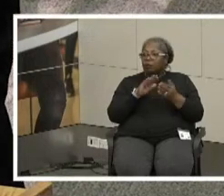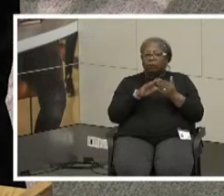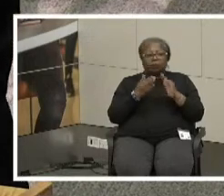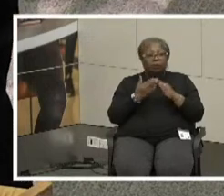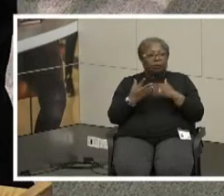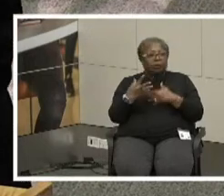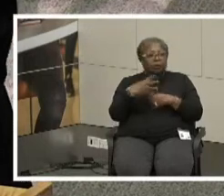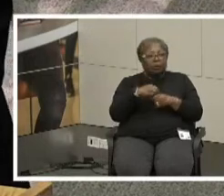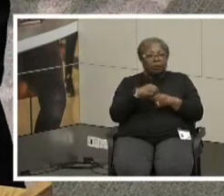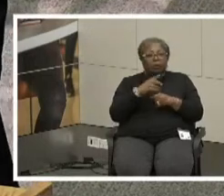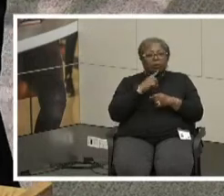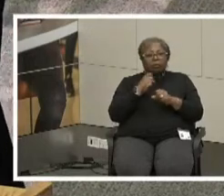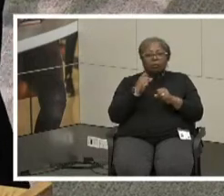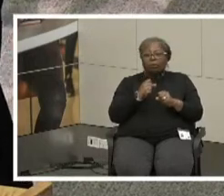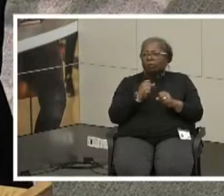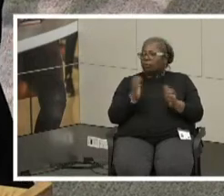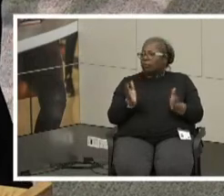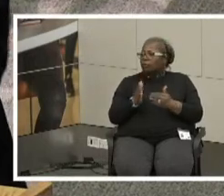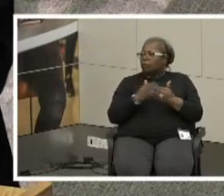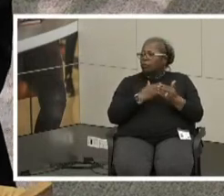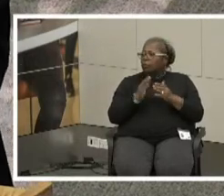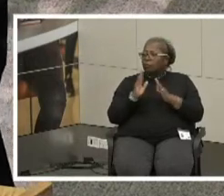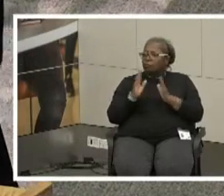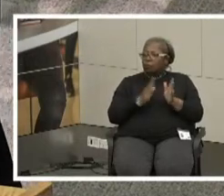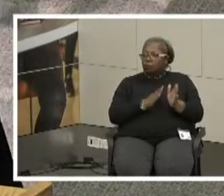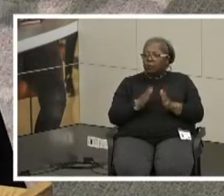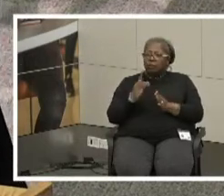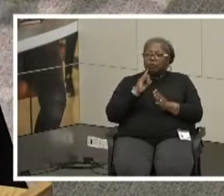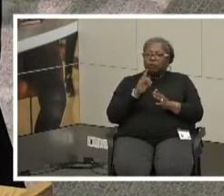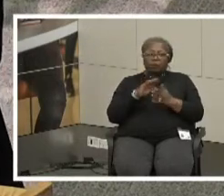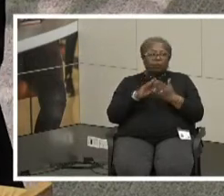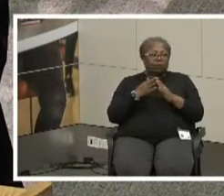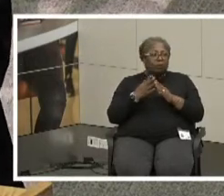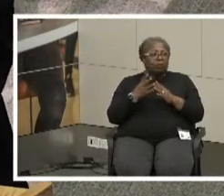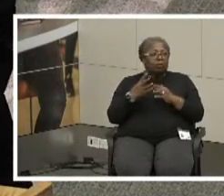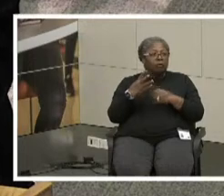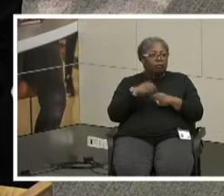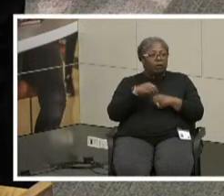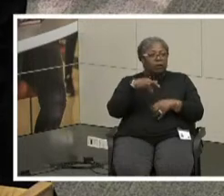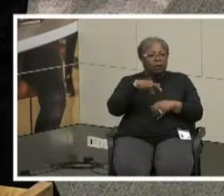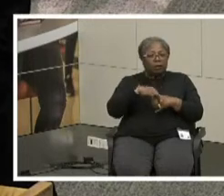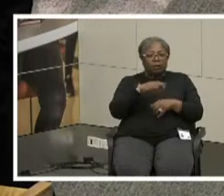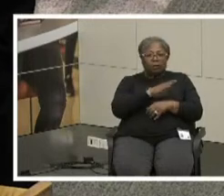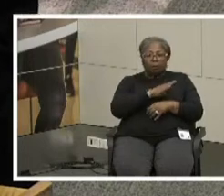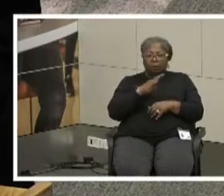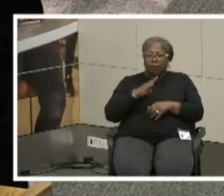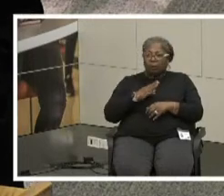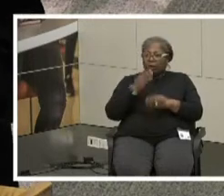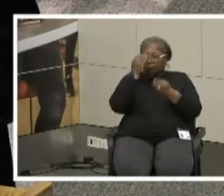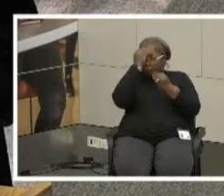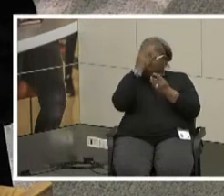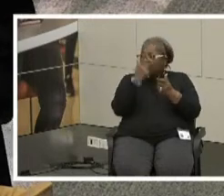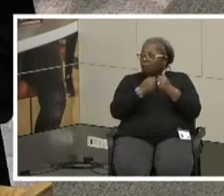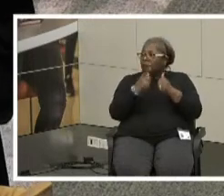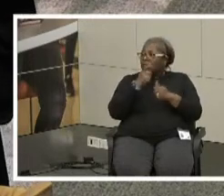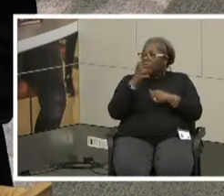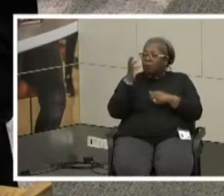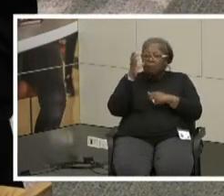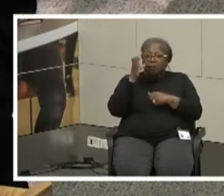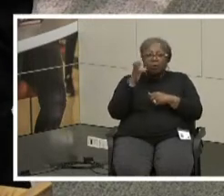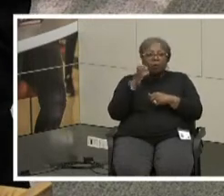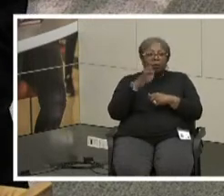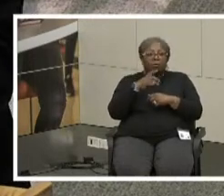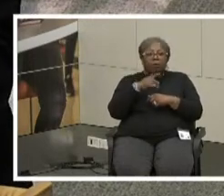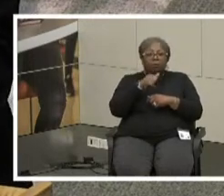engagements and I strongly urge you whatever the plan is for Community engagement to involve the elected board uh I've told everybody who would listen both